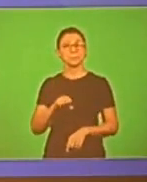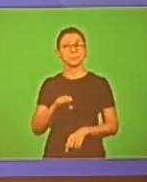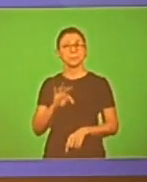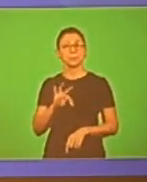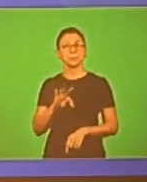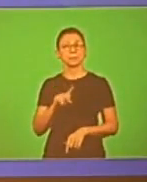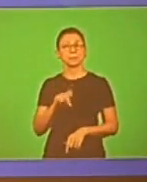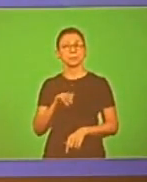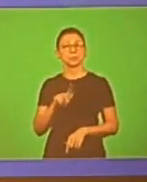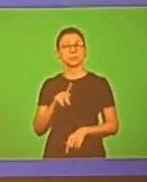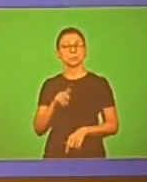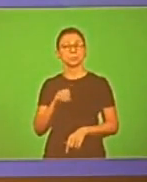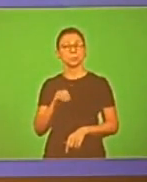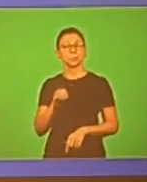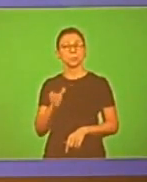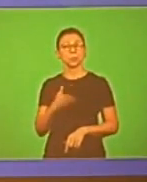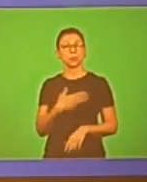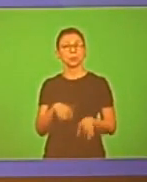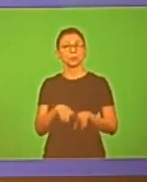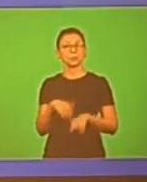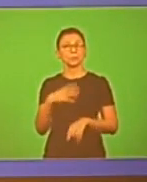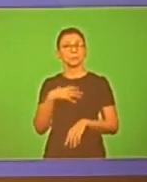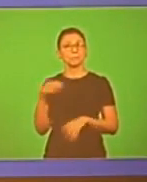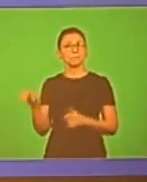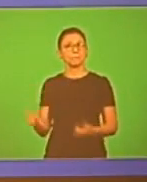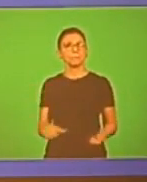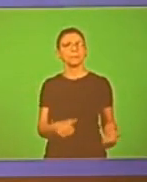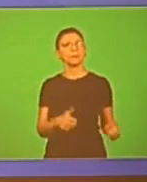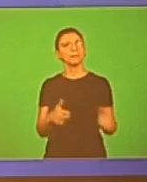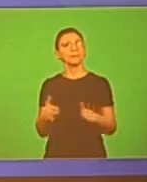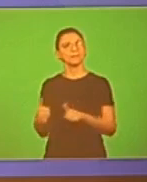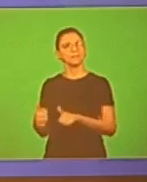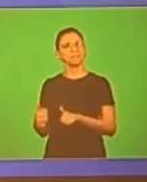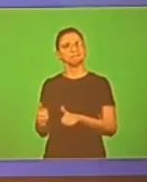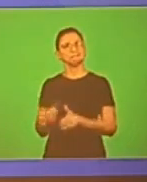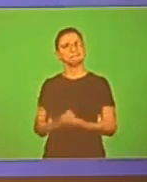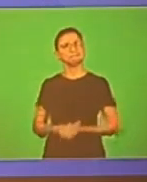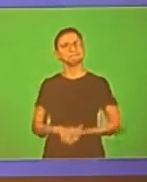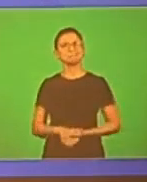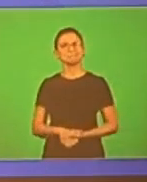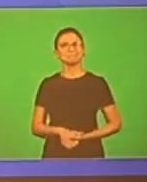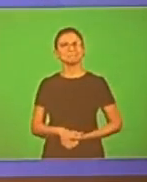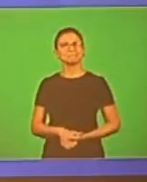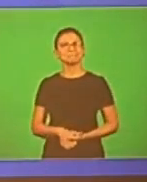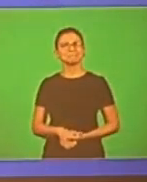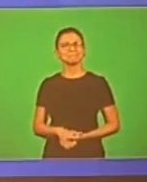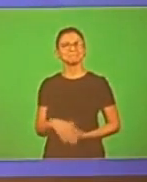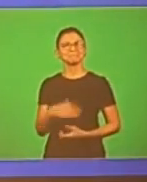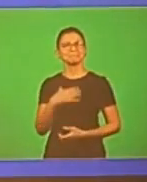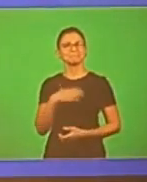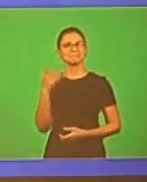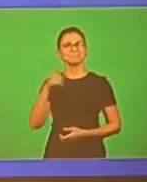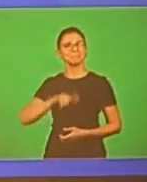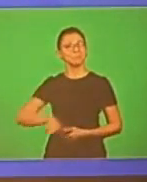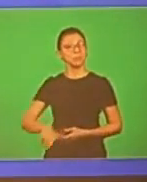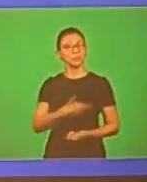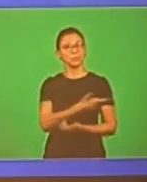and also Medeiros Neto, Bahia. Baptisms, Posto da Mata, Bahia,